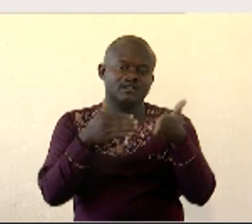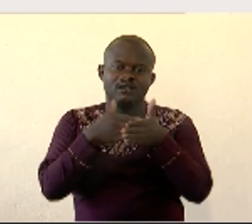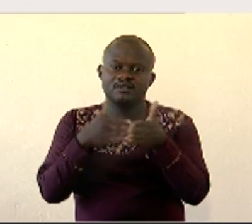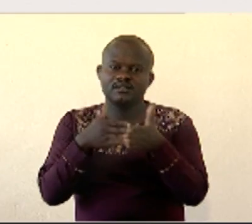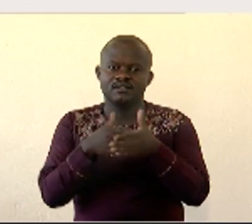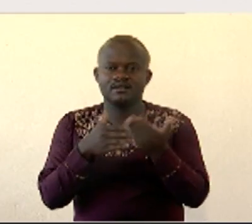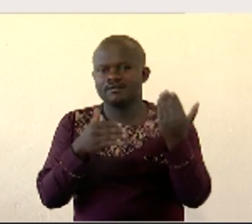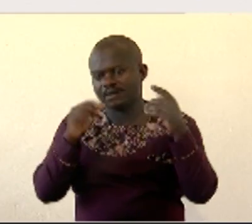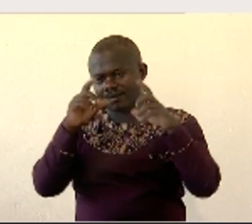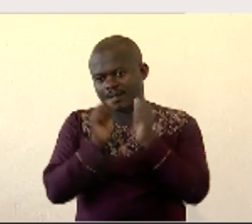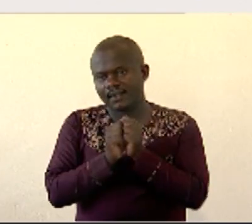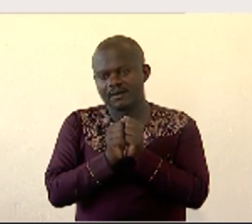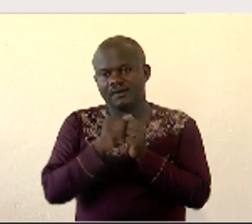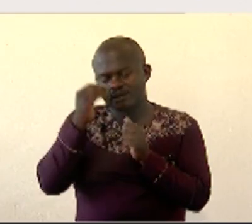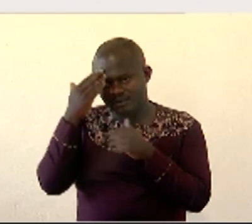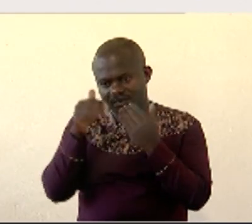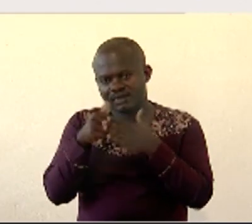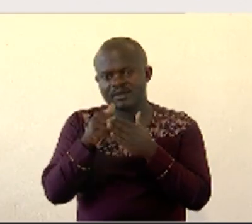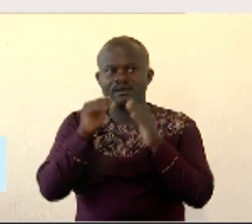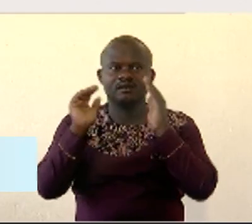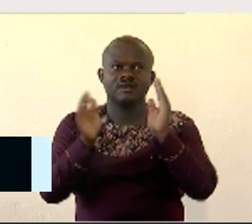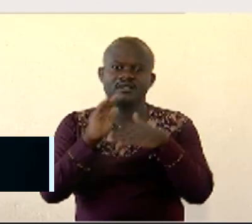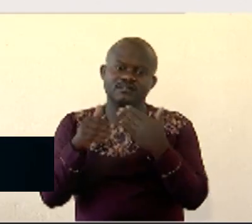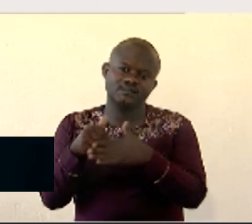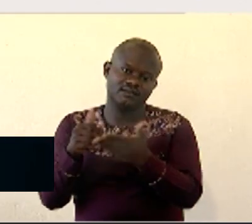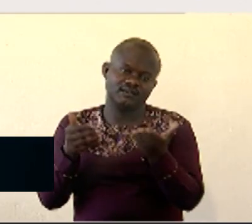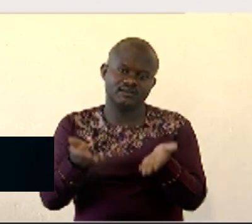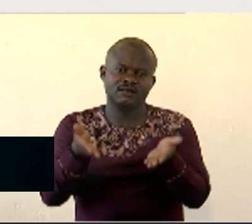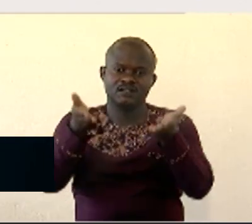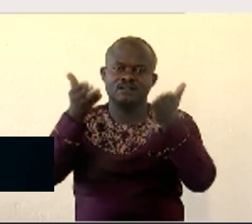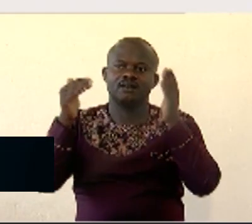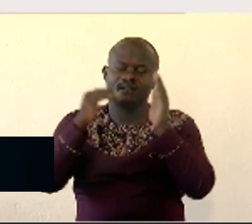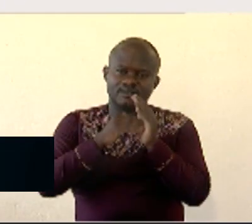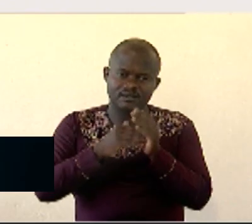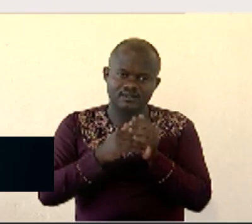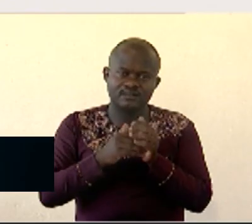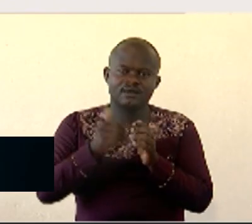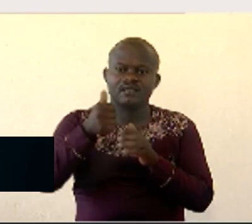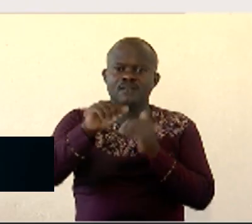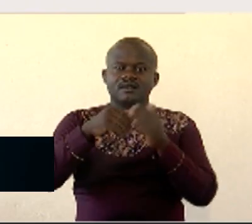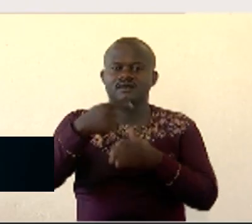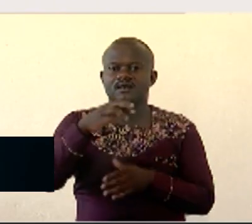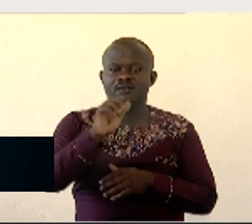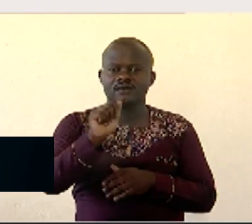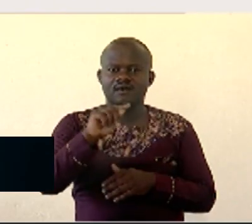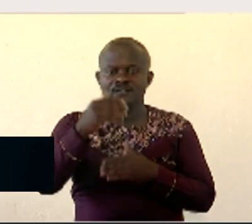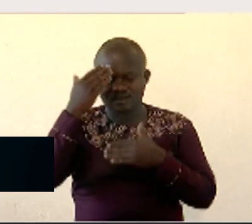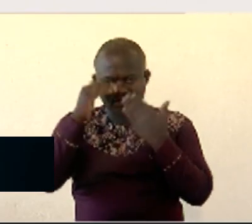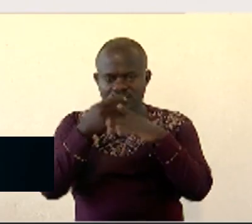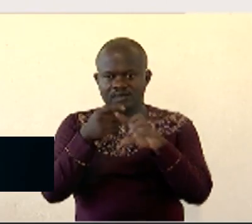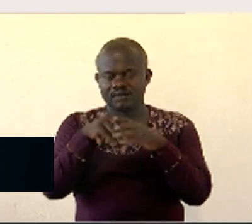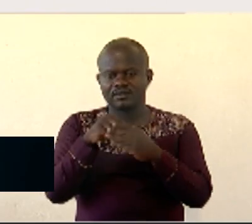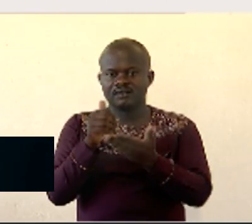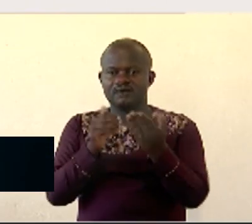factor because the rate of photosynthesis has been increased, and that is the graph of the effect of carbon dioxide